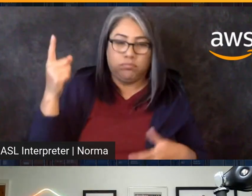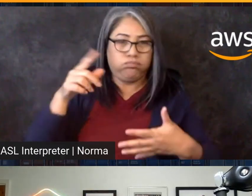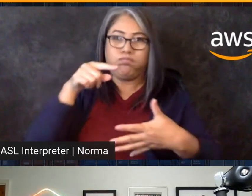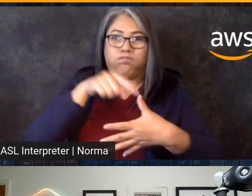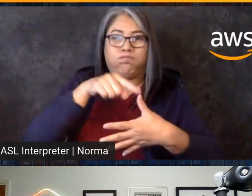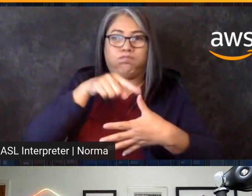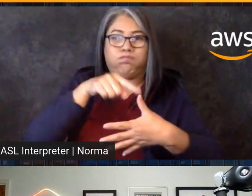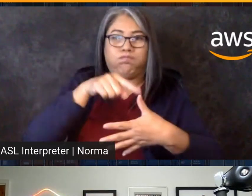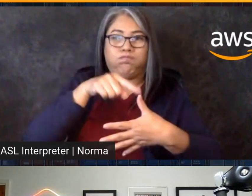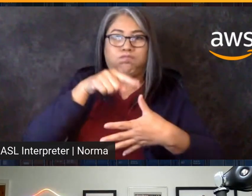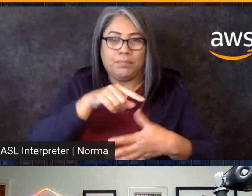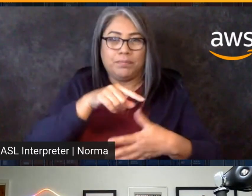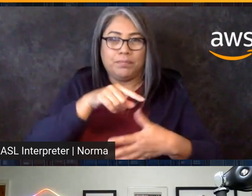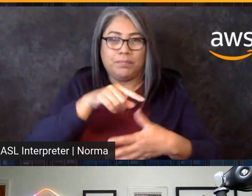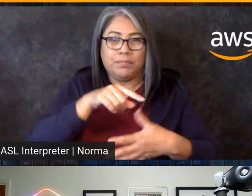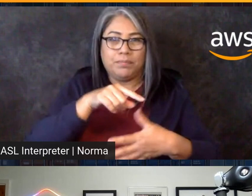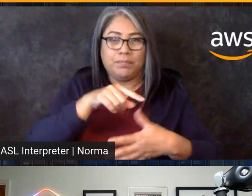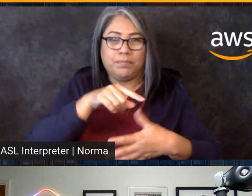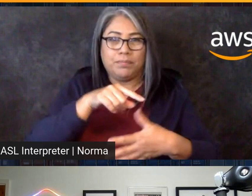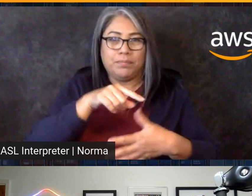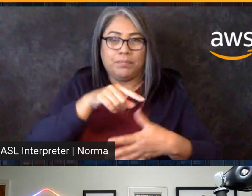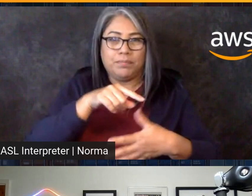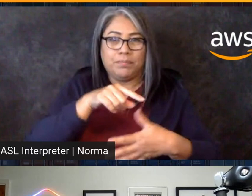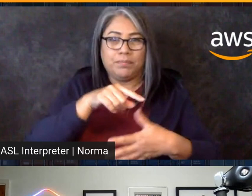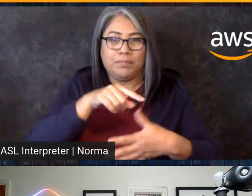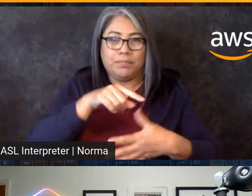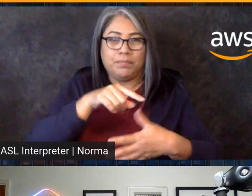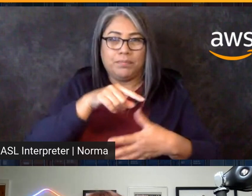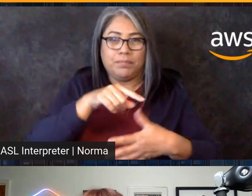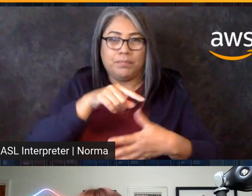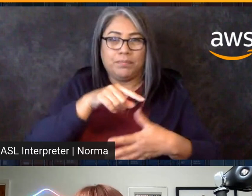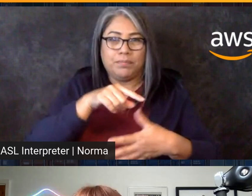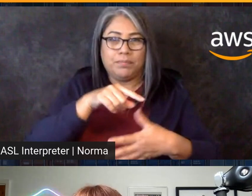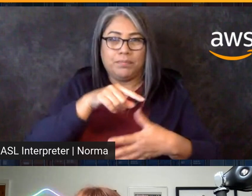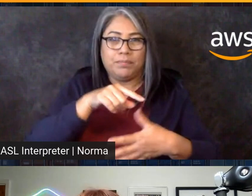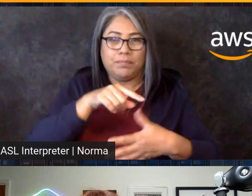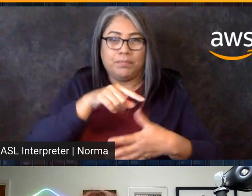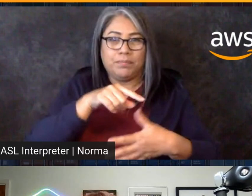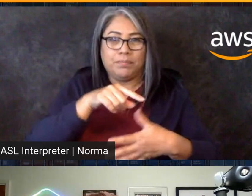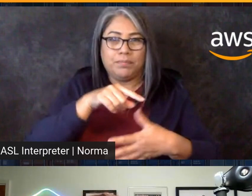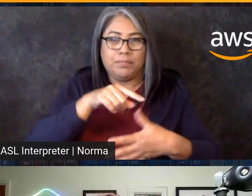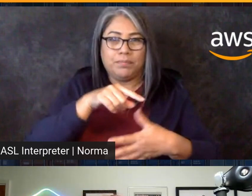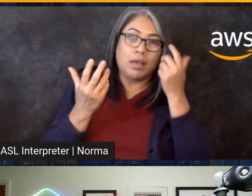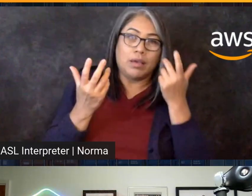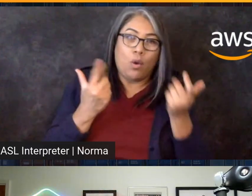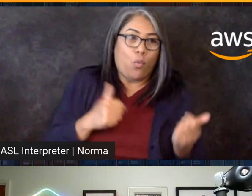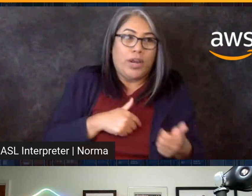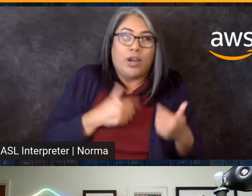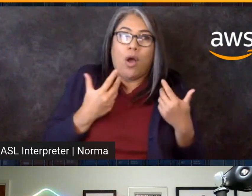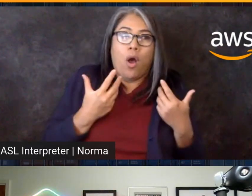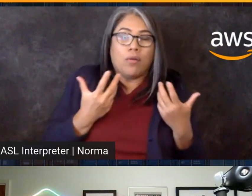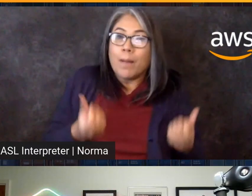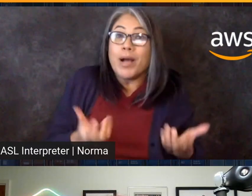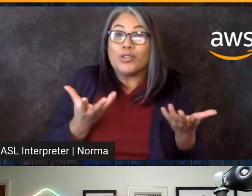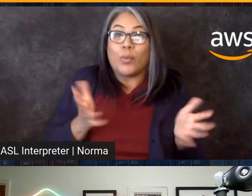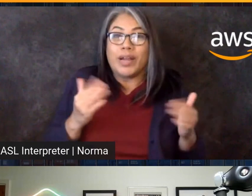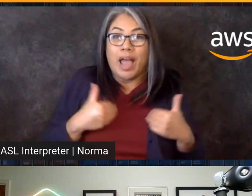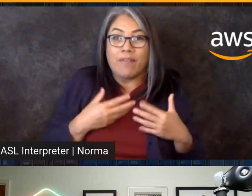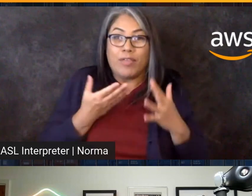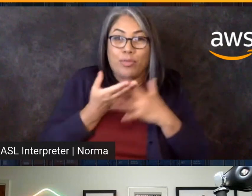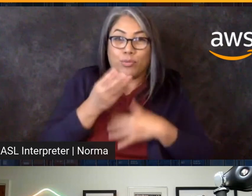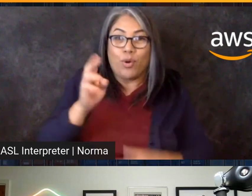and it's very interesting how much of that we just already had through Hubble. Yeah. That's